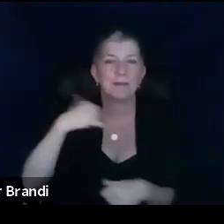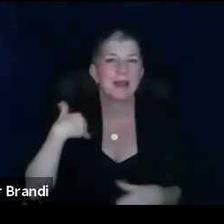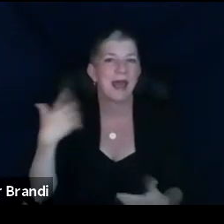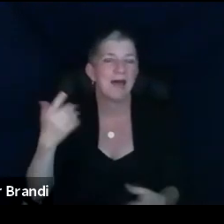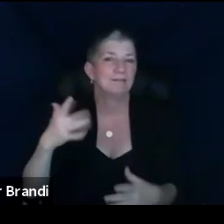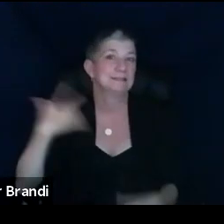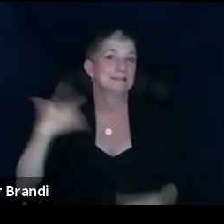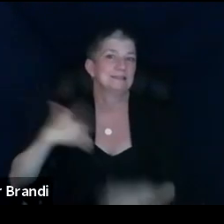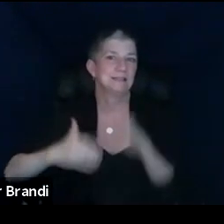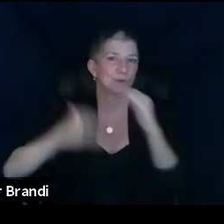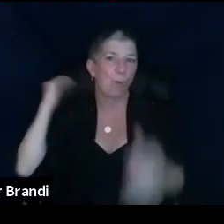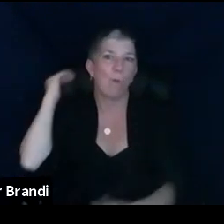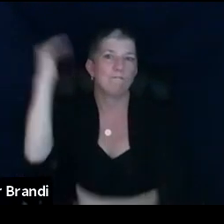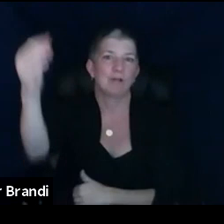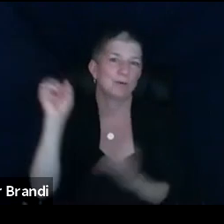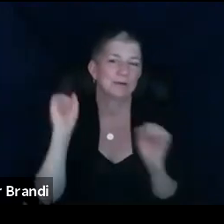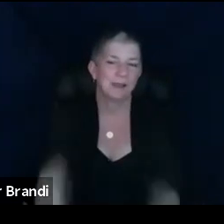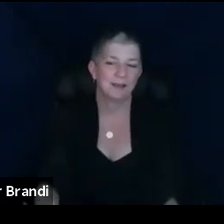overload.